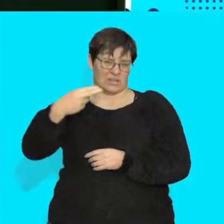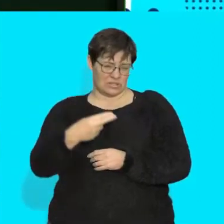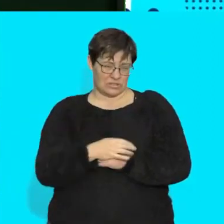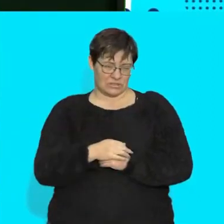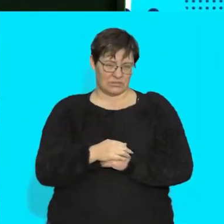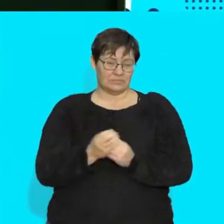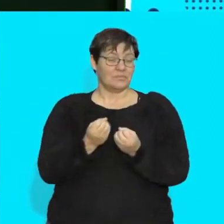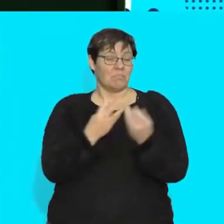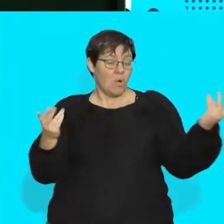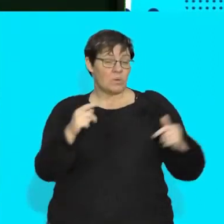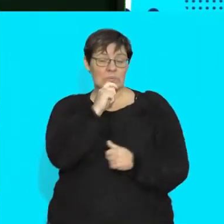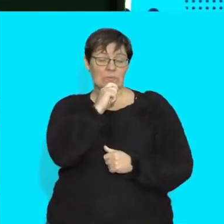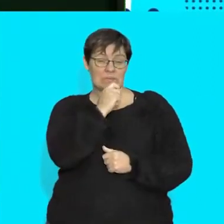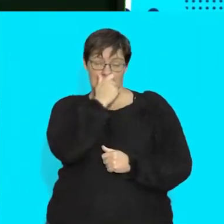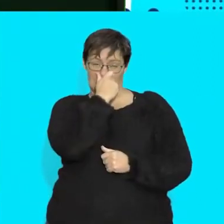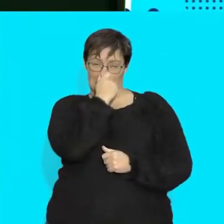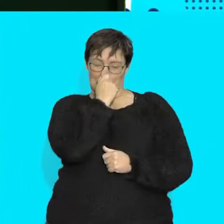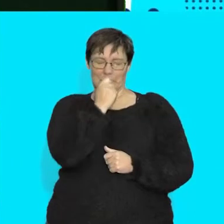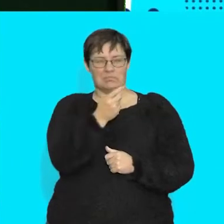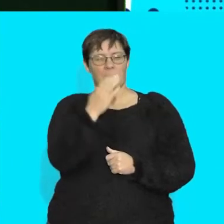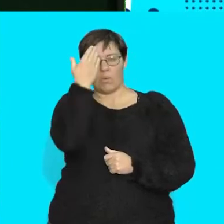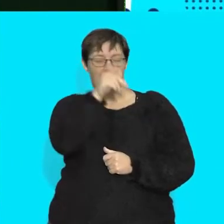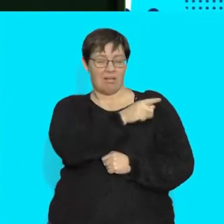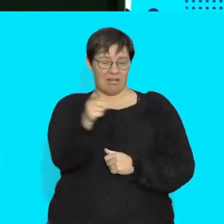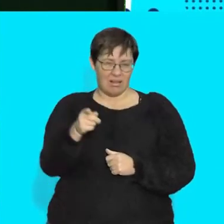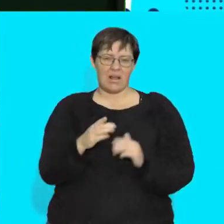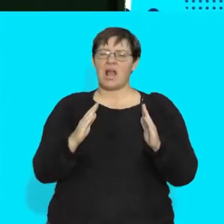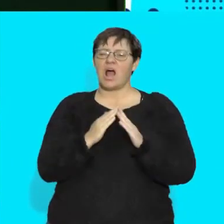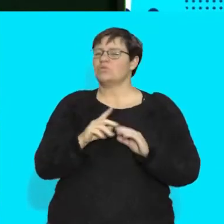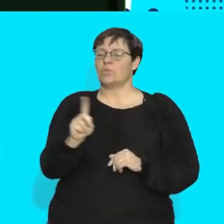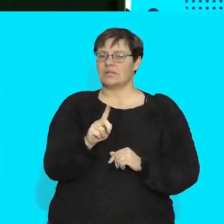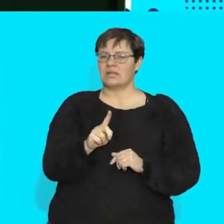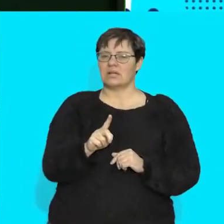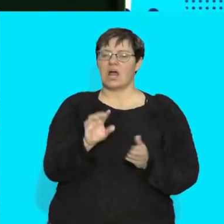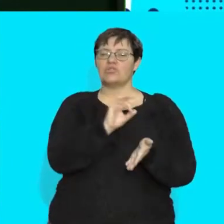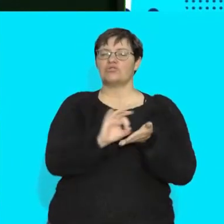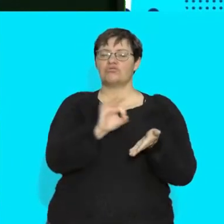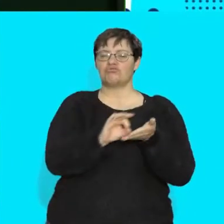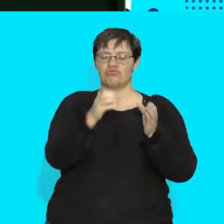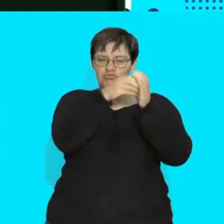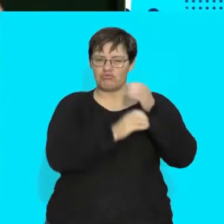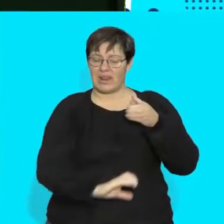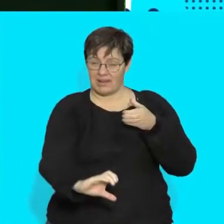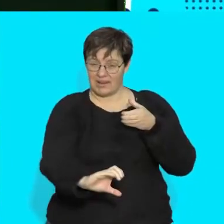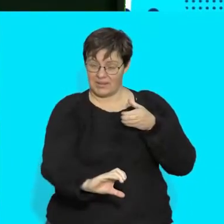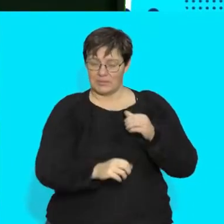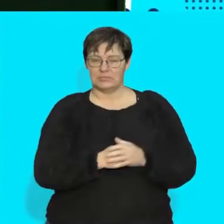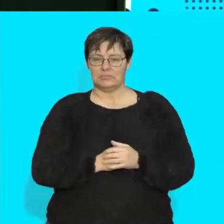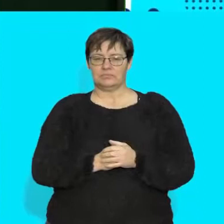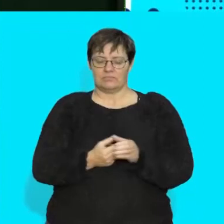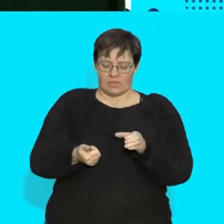its most common use that might be known around the house is as drain cleaner. It's very